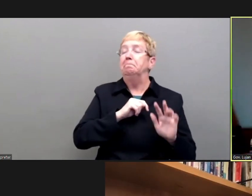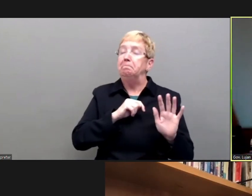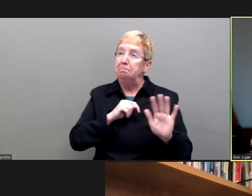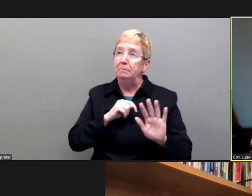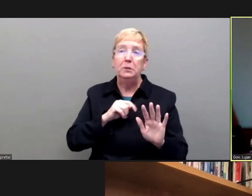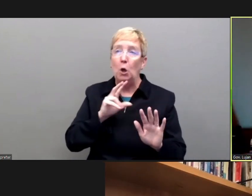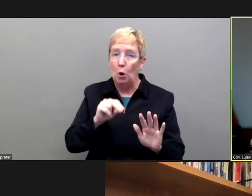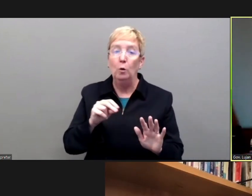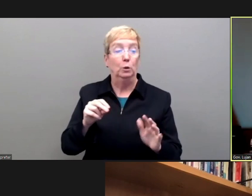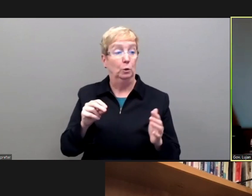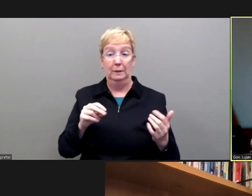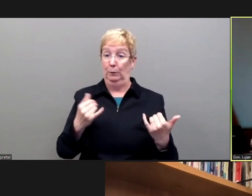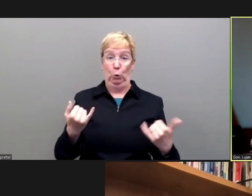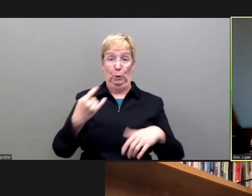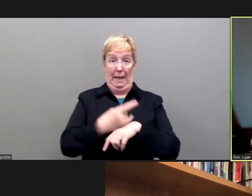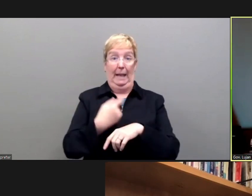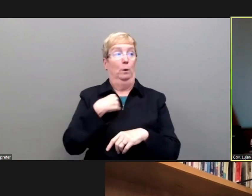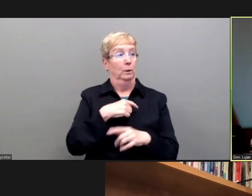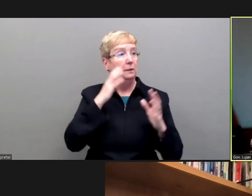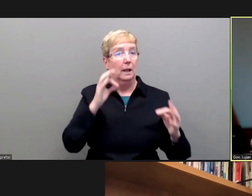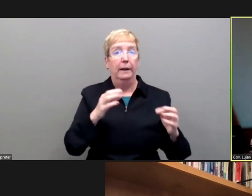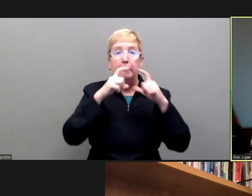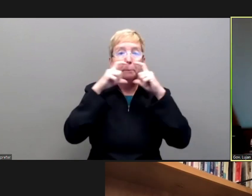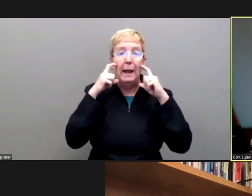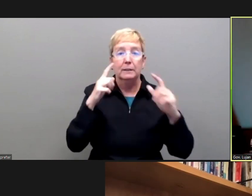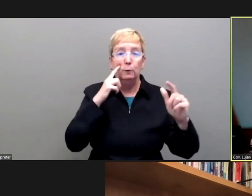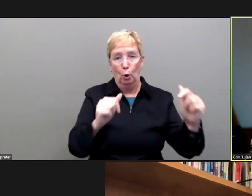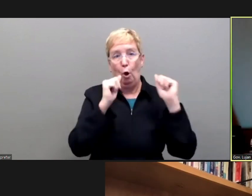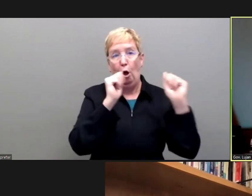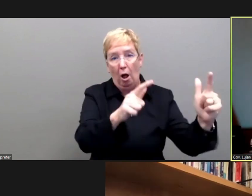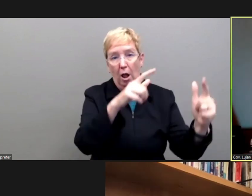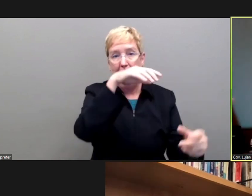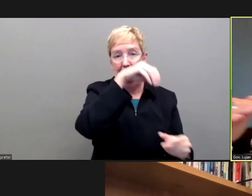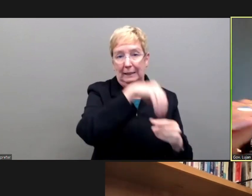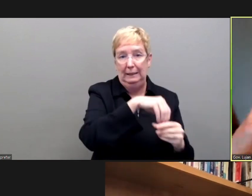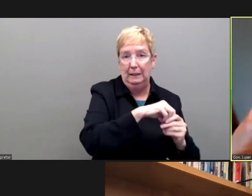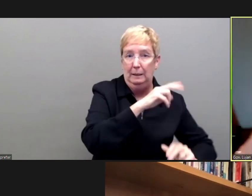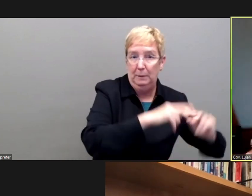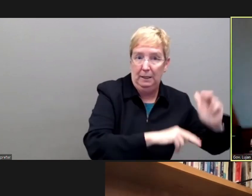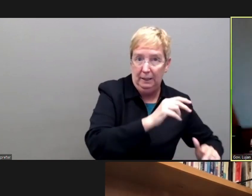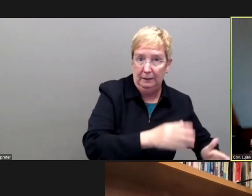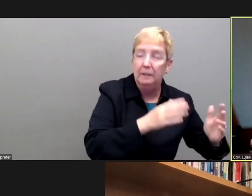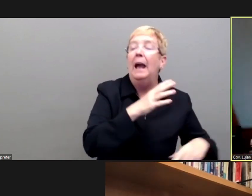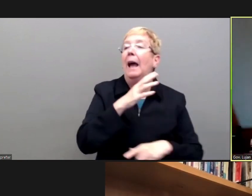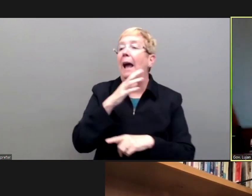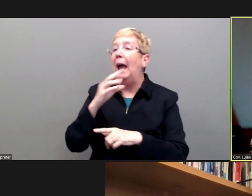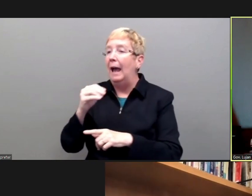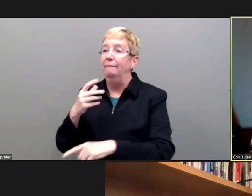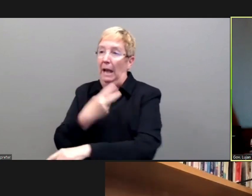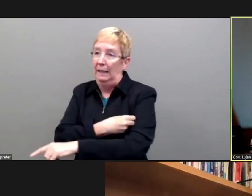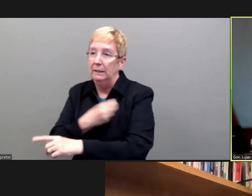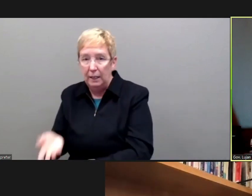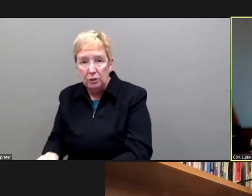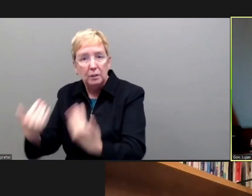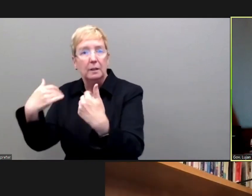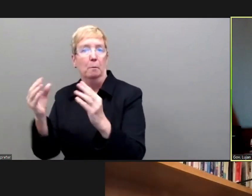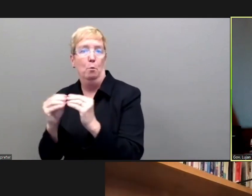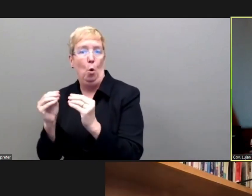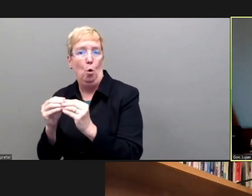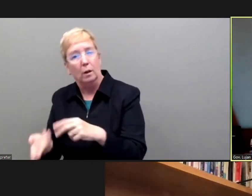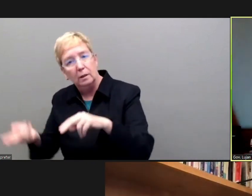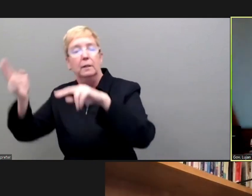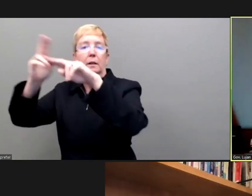everyone indoors and getting our vaccination rates up and working to blunt that back down to a flat